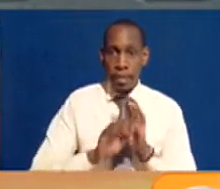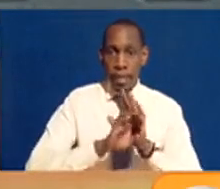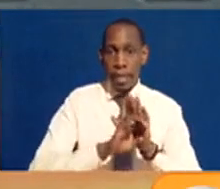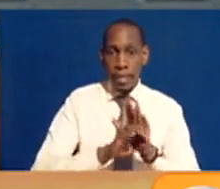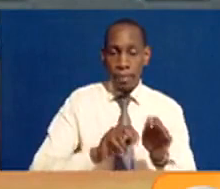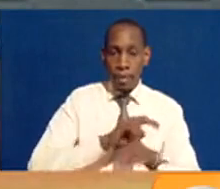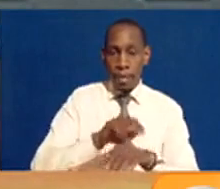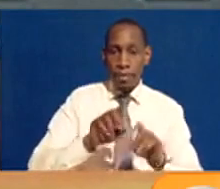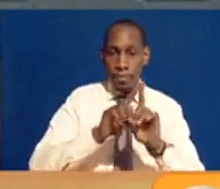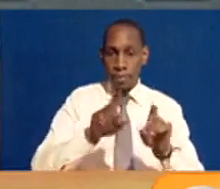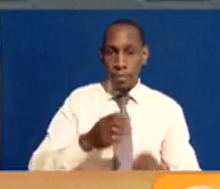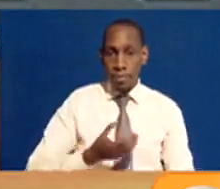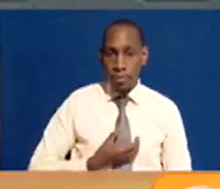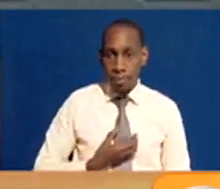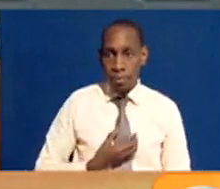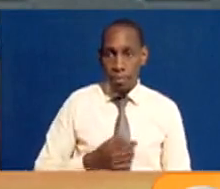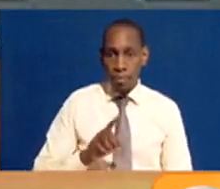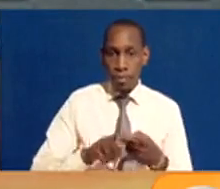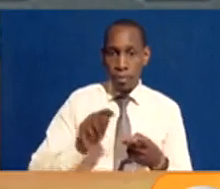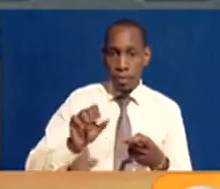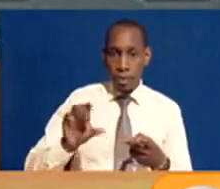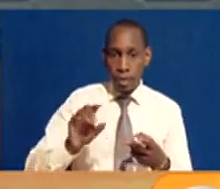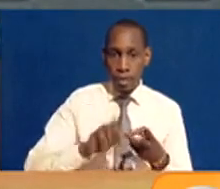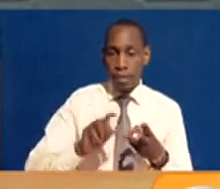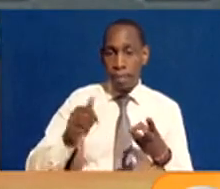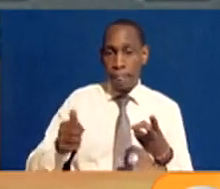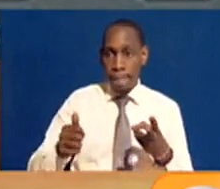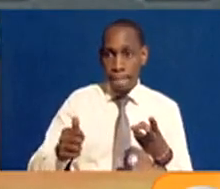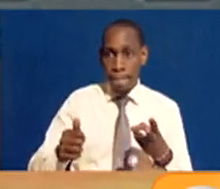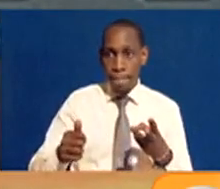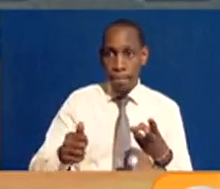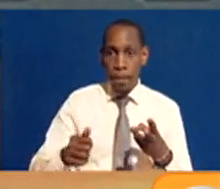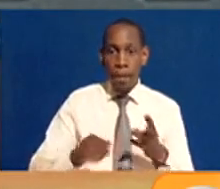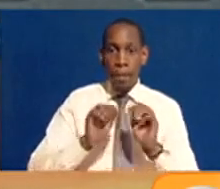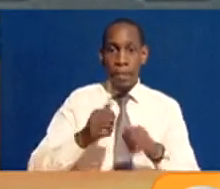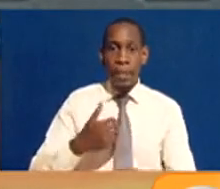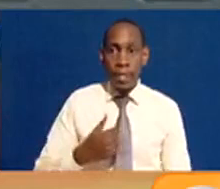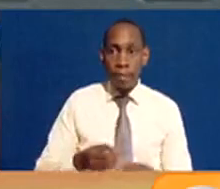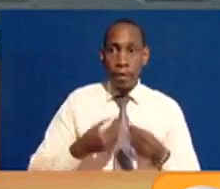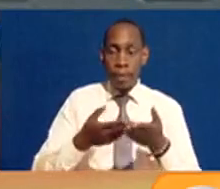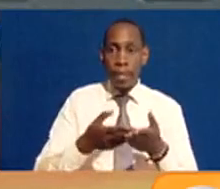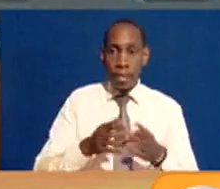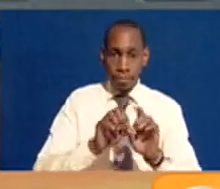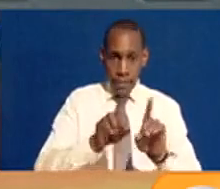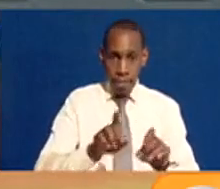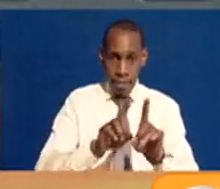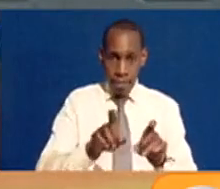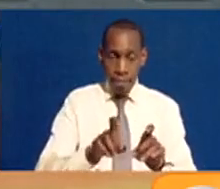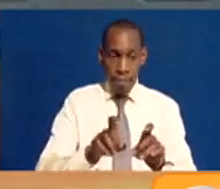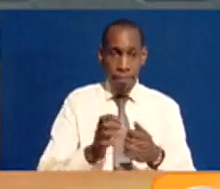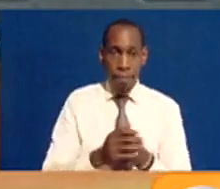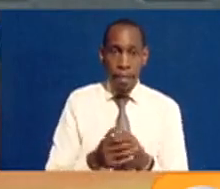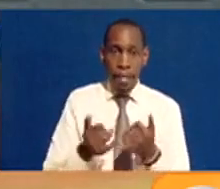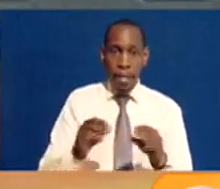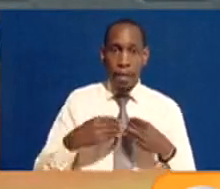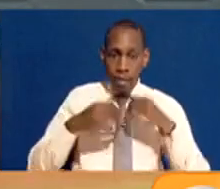in the National Examination Council or the TSC and others, are perfectly capable of administering these exams. Let